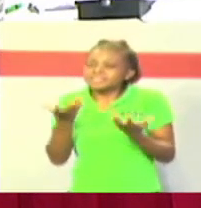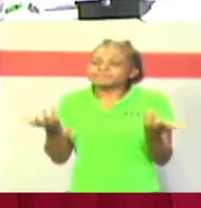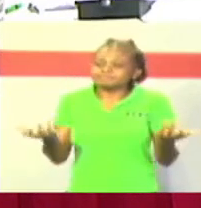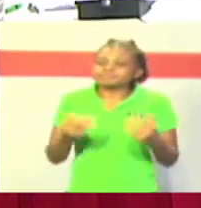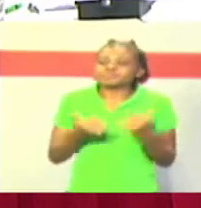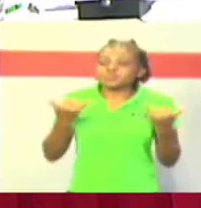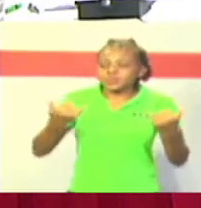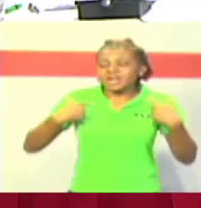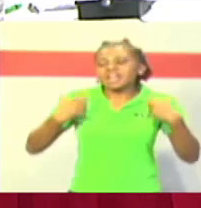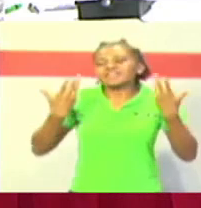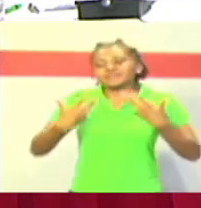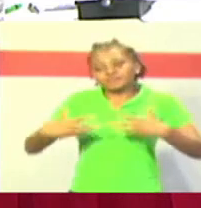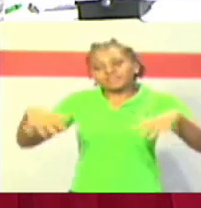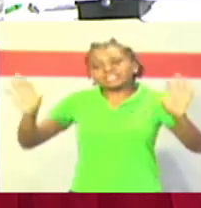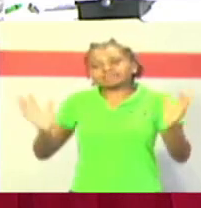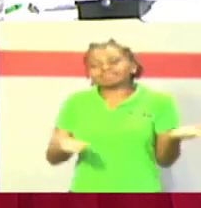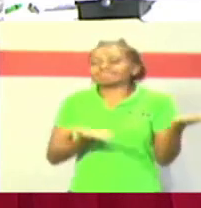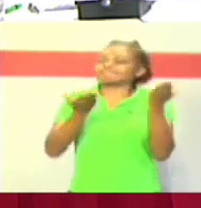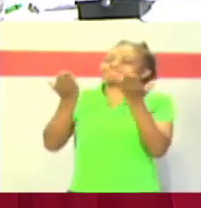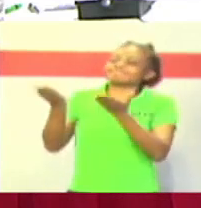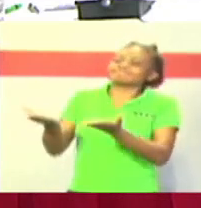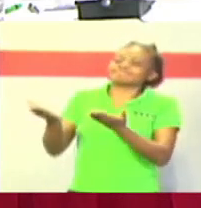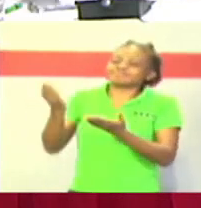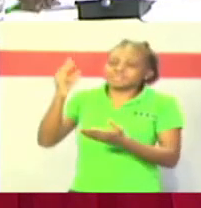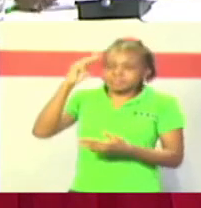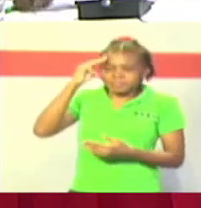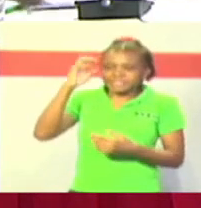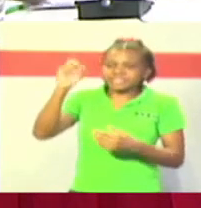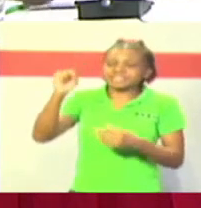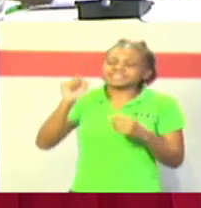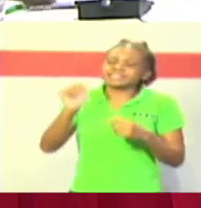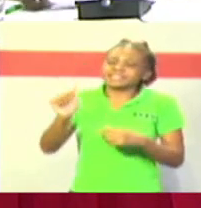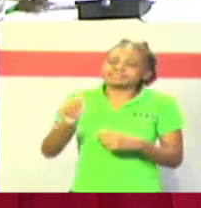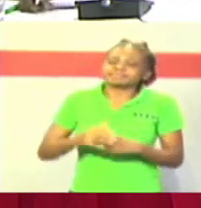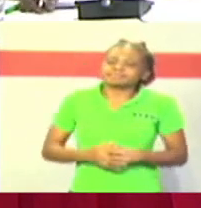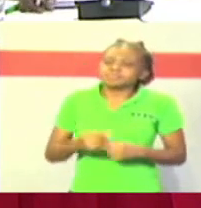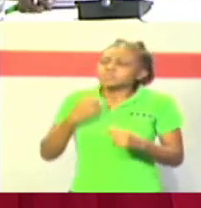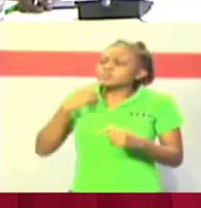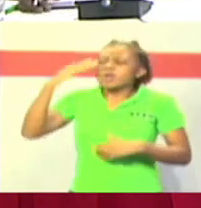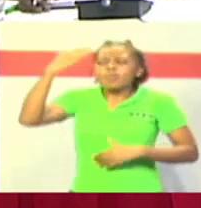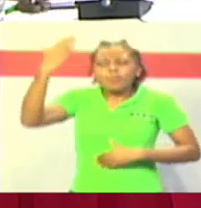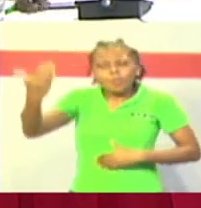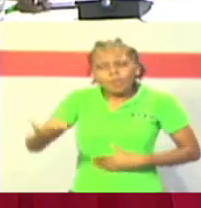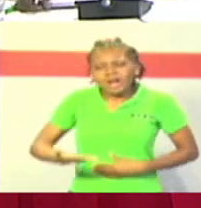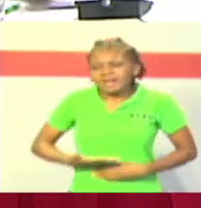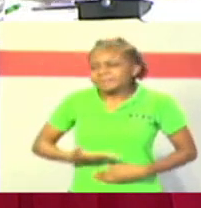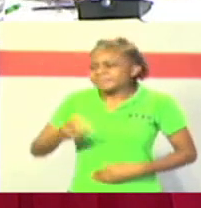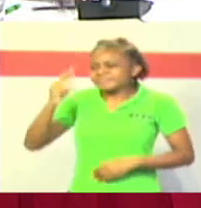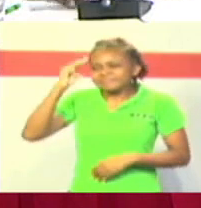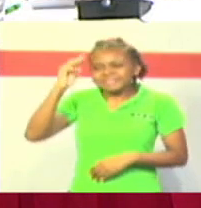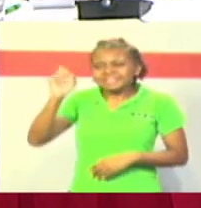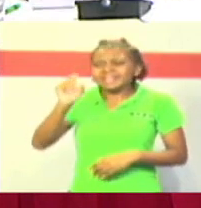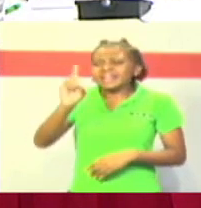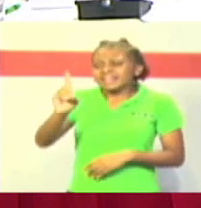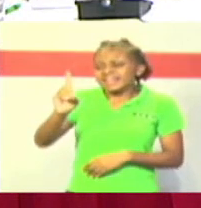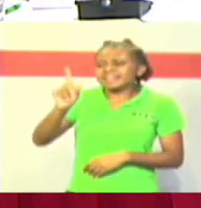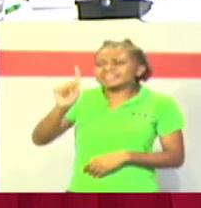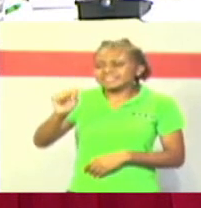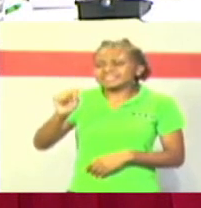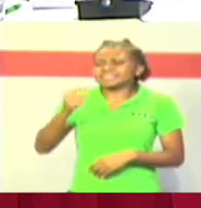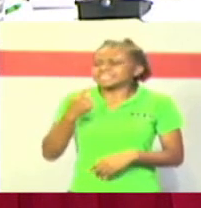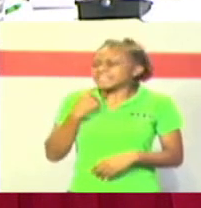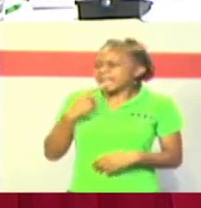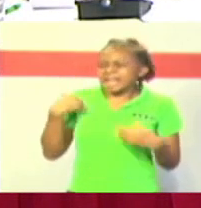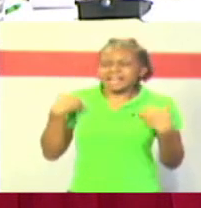you very much, Mr. Siram Singh. And we now welcome back Mr. Davlin Thomas to share with us the latest vaccination figures